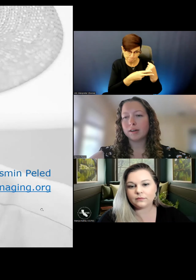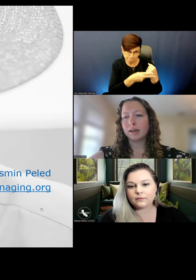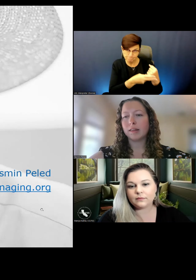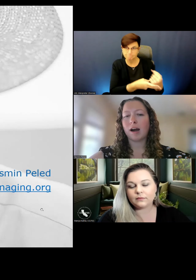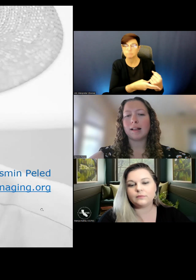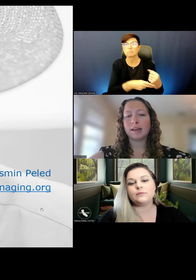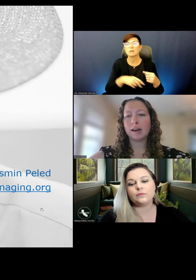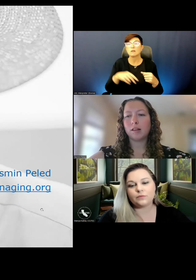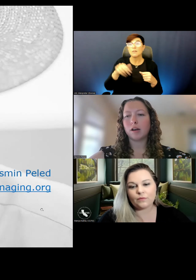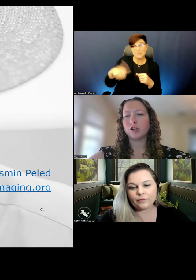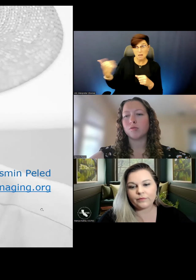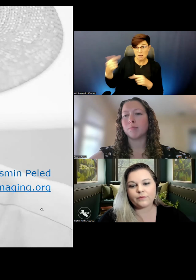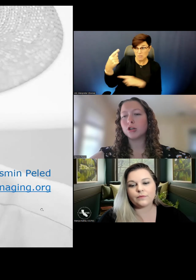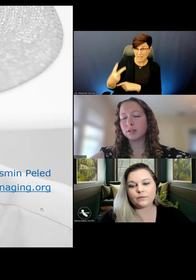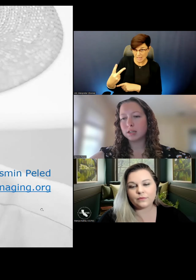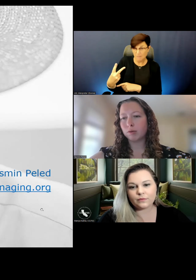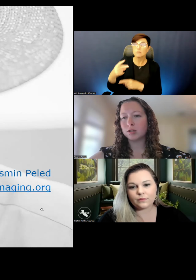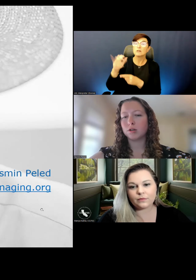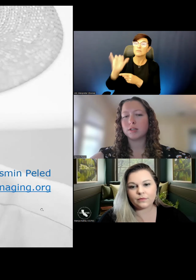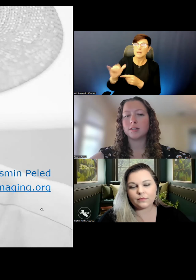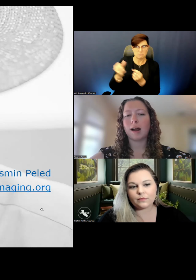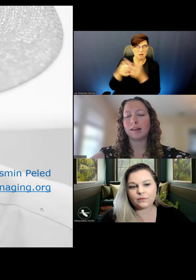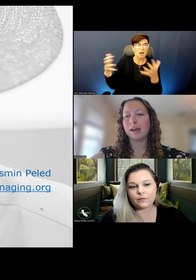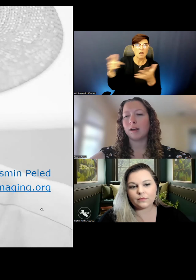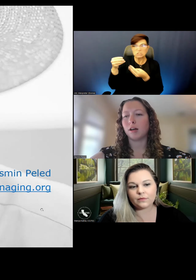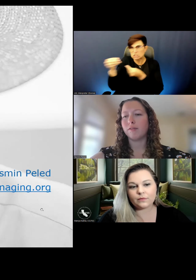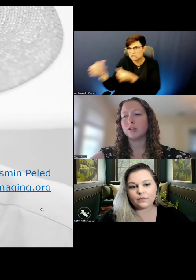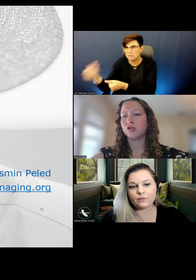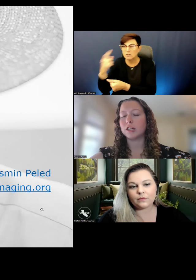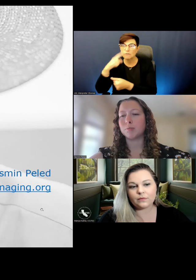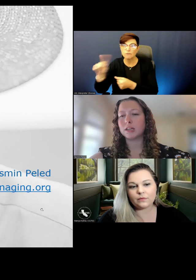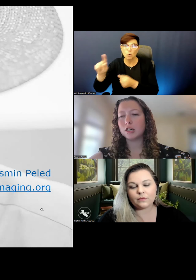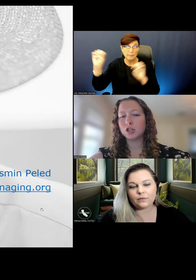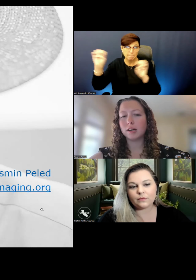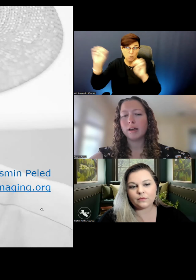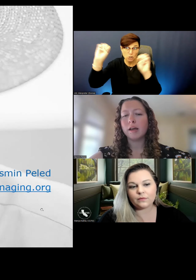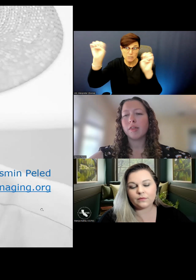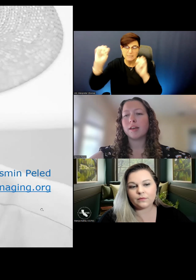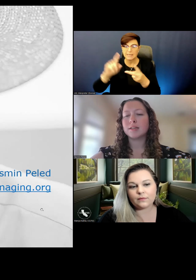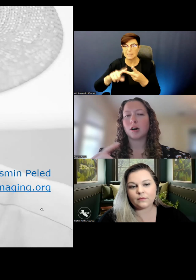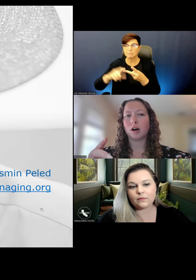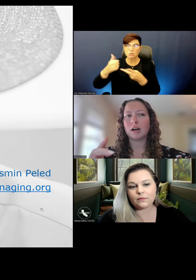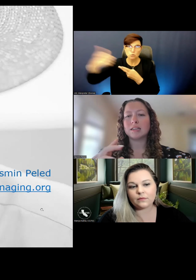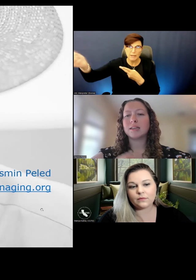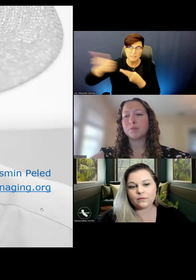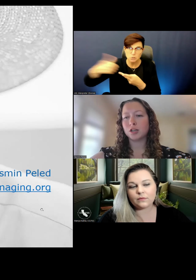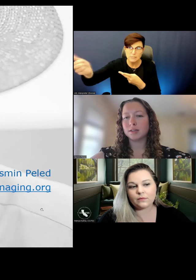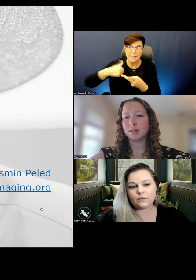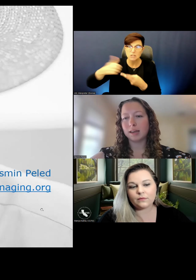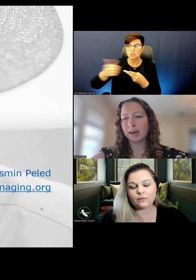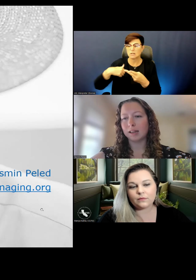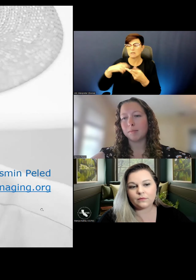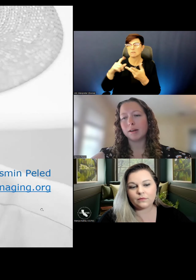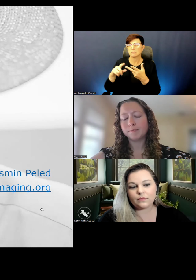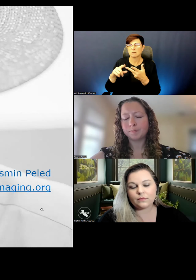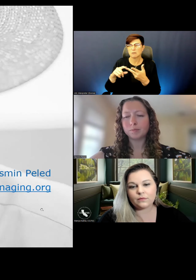one-time funding. They're allocating a lot of it to emergency resources. They're allocating a lot of it to transportation, things that are exceptions to